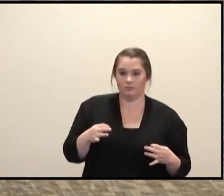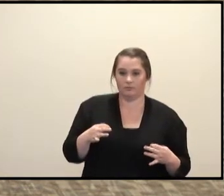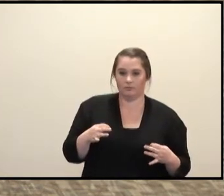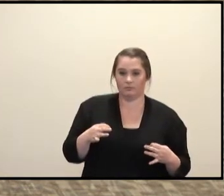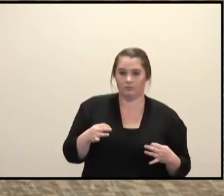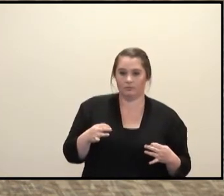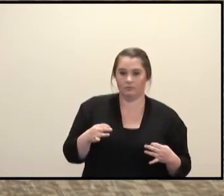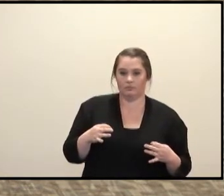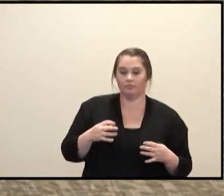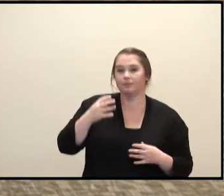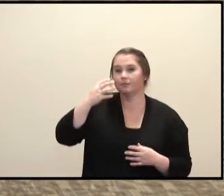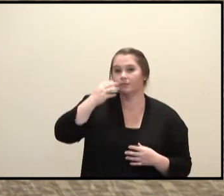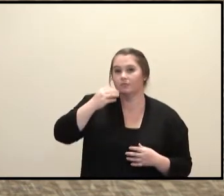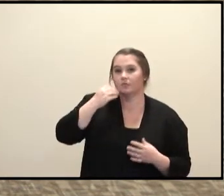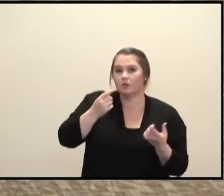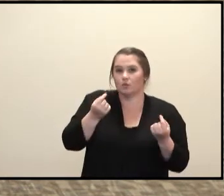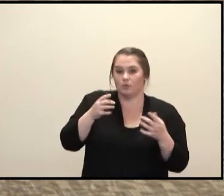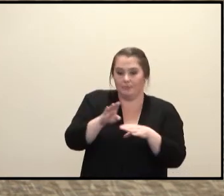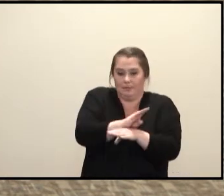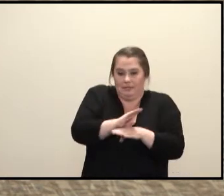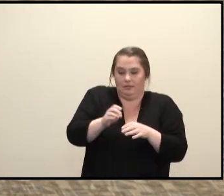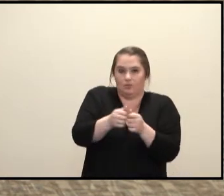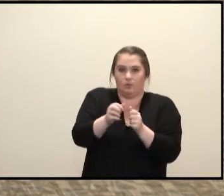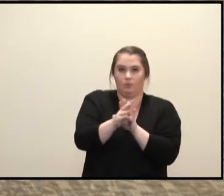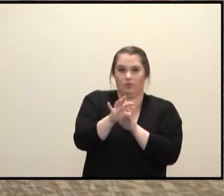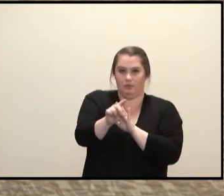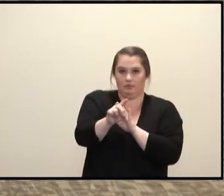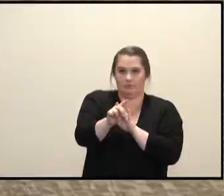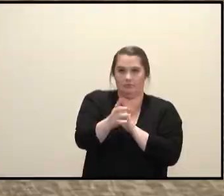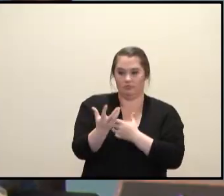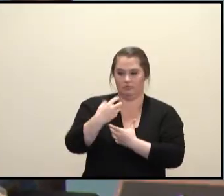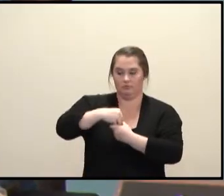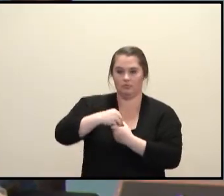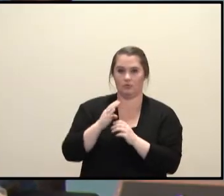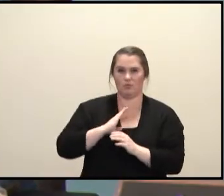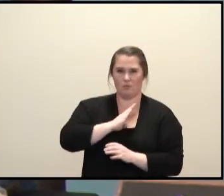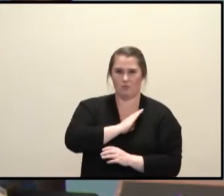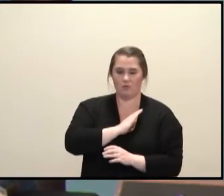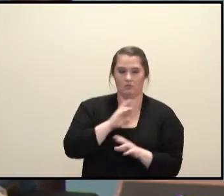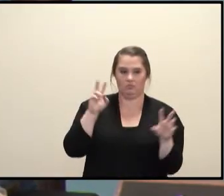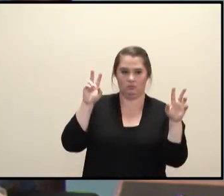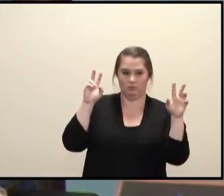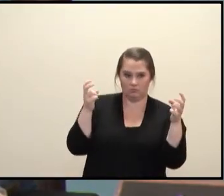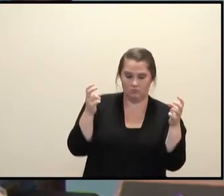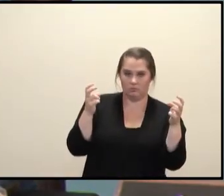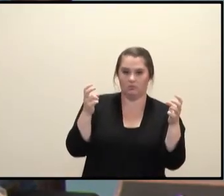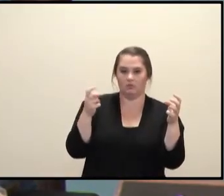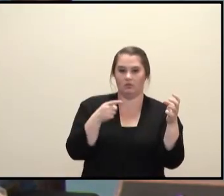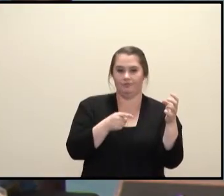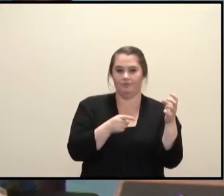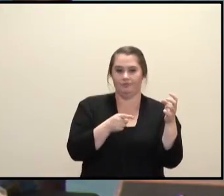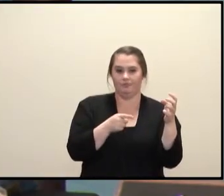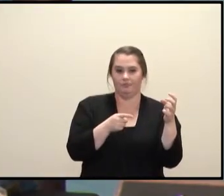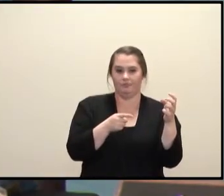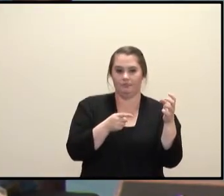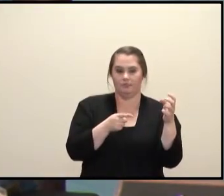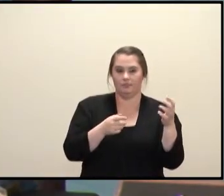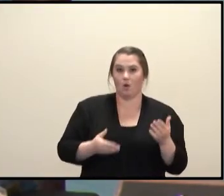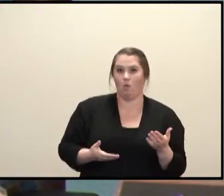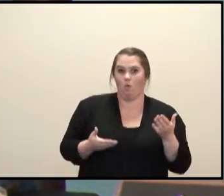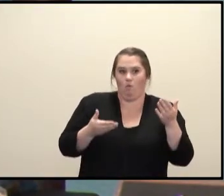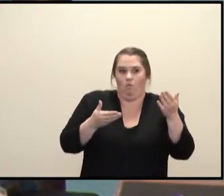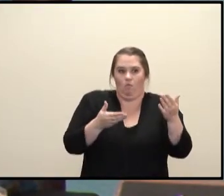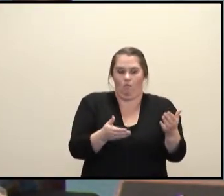experience doing business with Waco ISD? Masonic was awarded 5 points, Core was awarded 3 points. Can